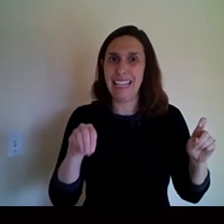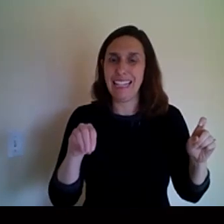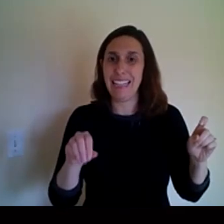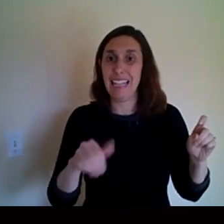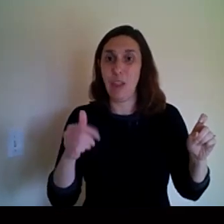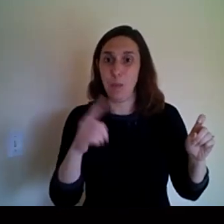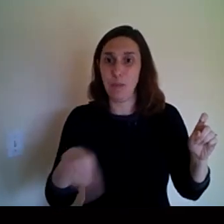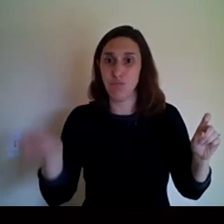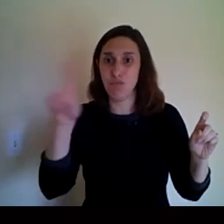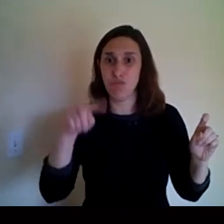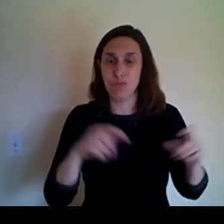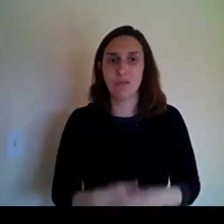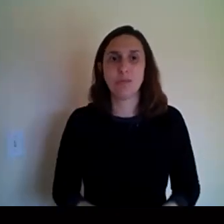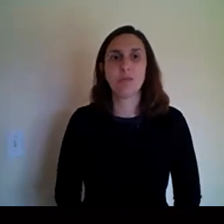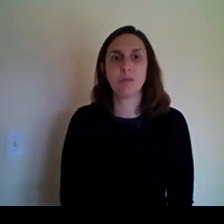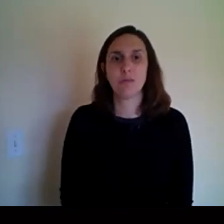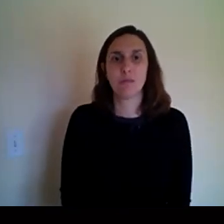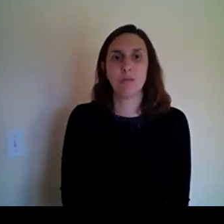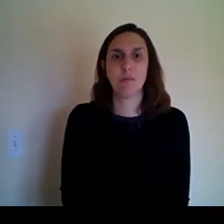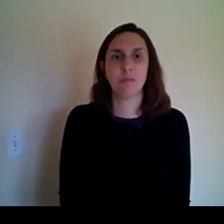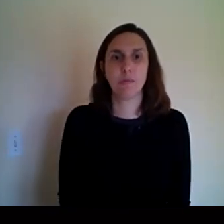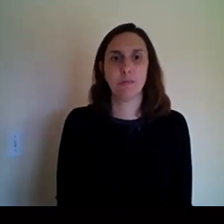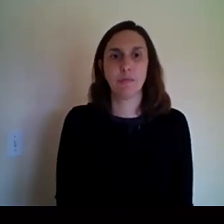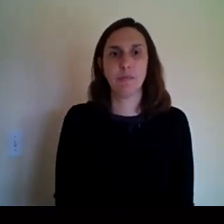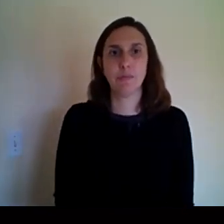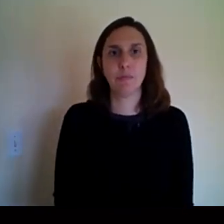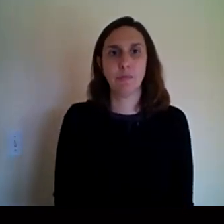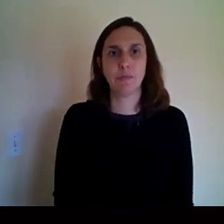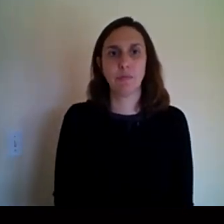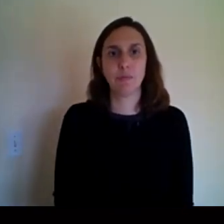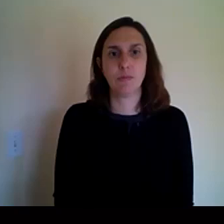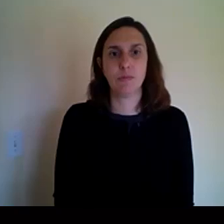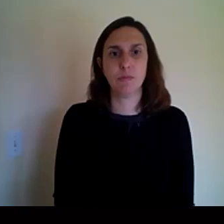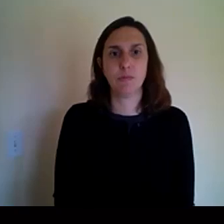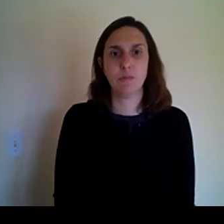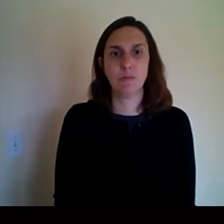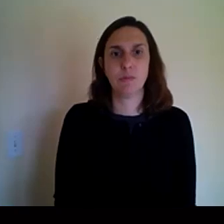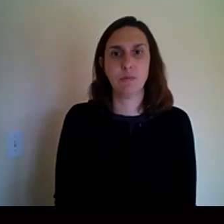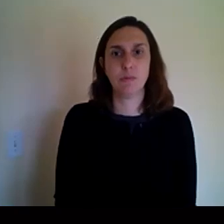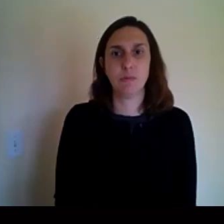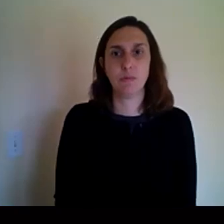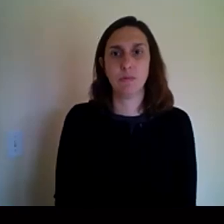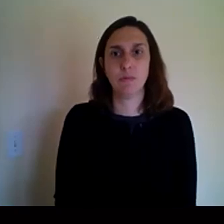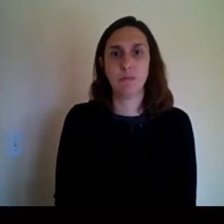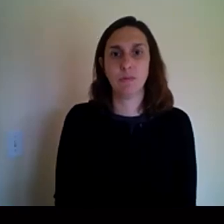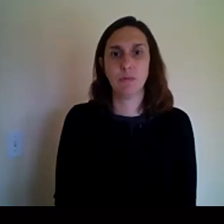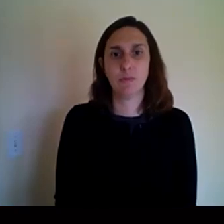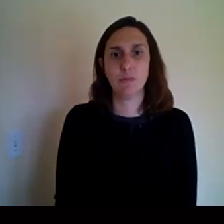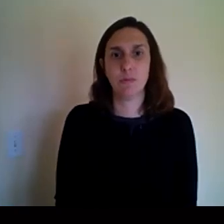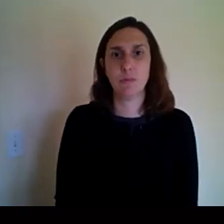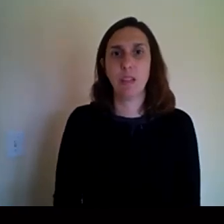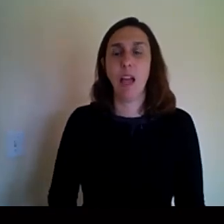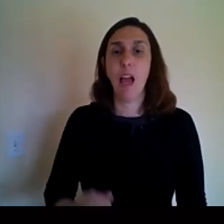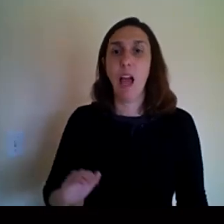showing an example of a mapping here. I'm going to scroll my function domains up. But our goal here is to make the